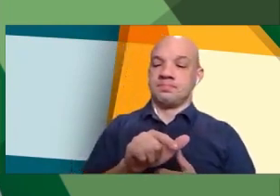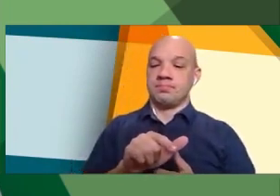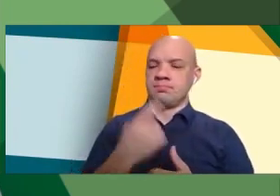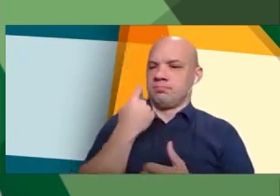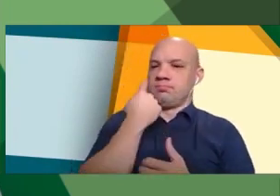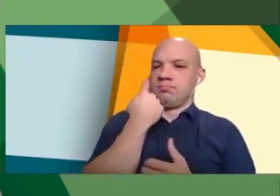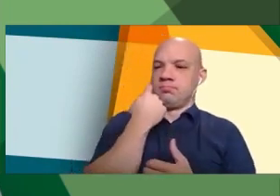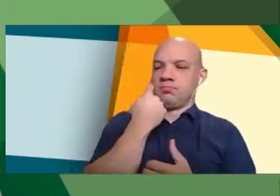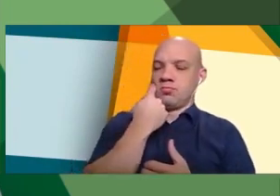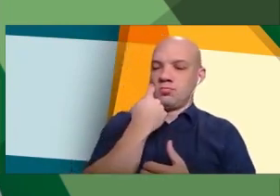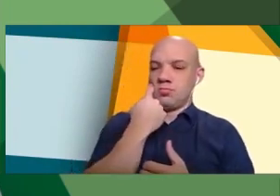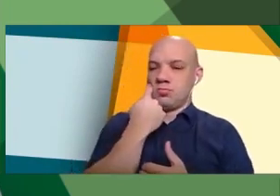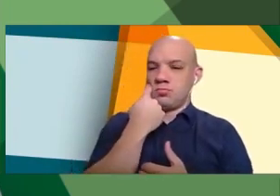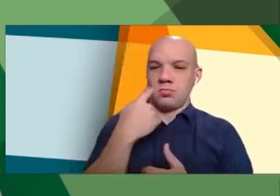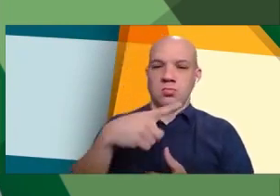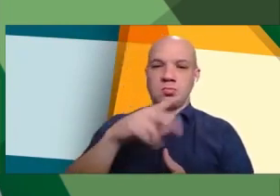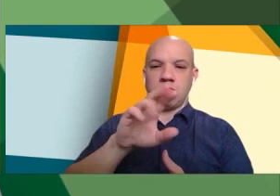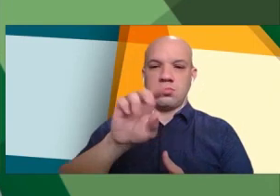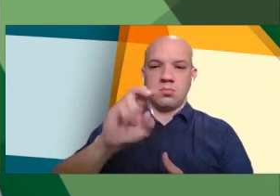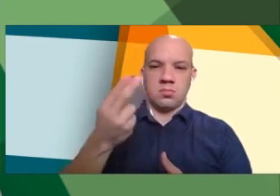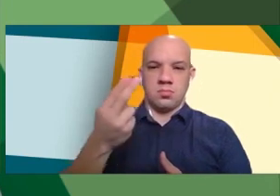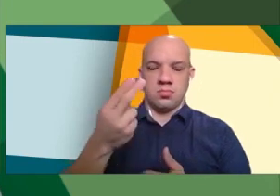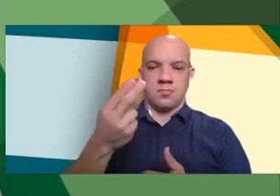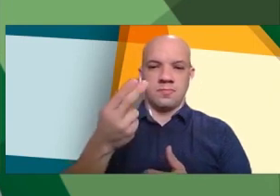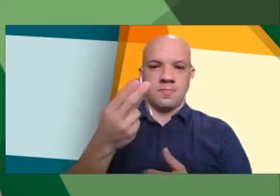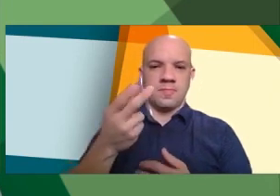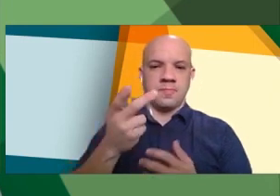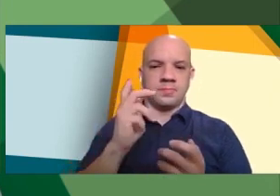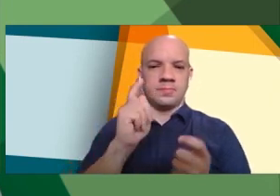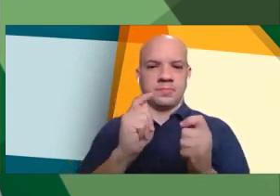recently, the PRDOH adopted